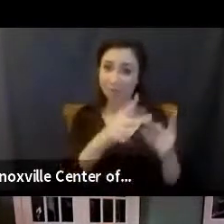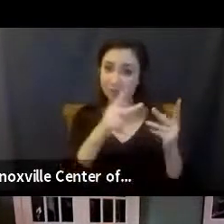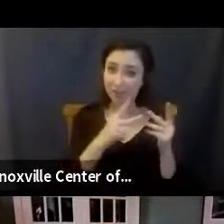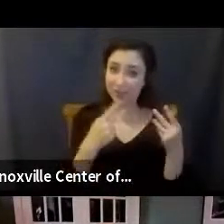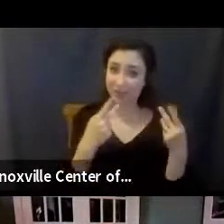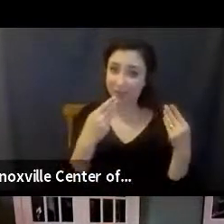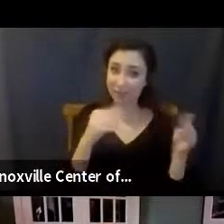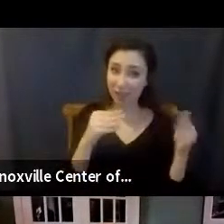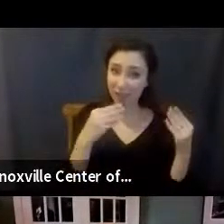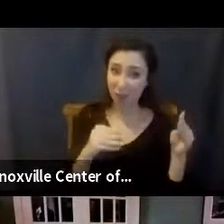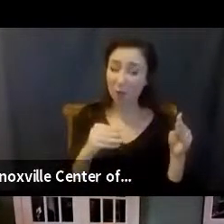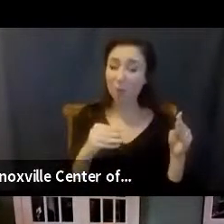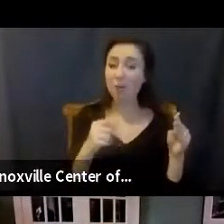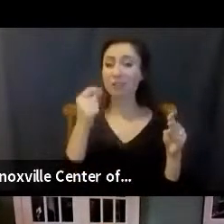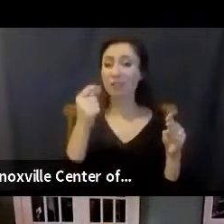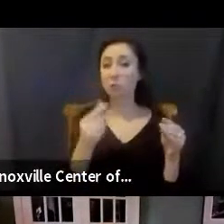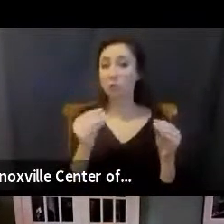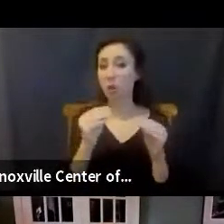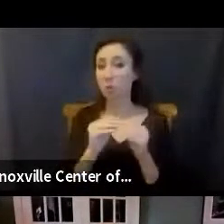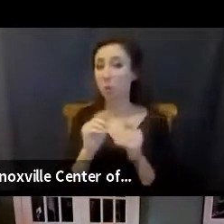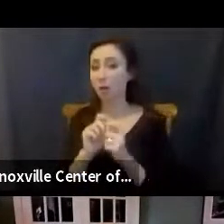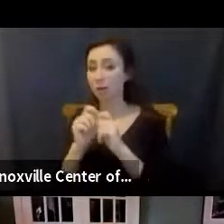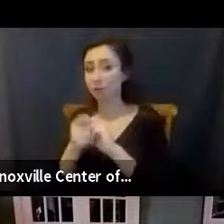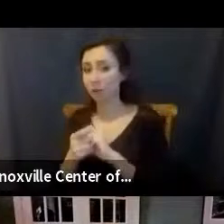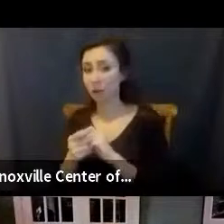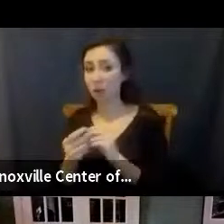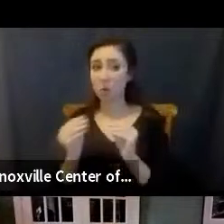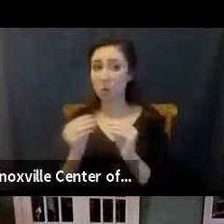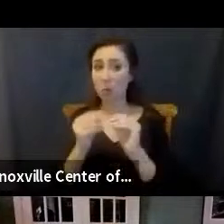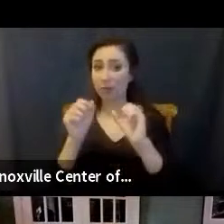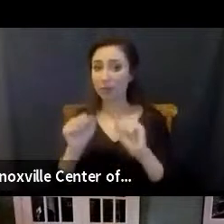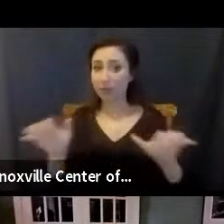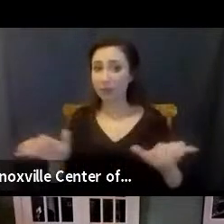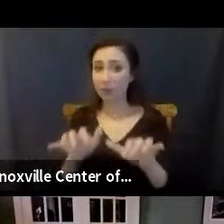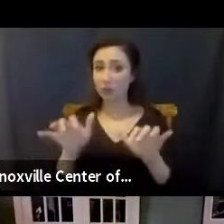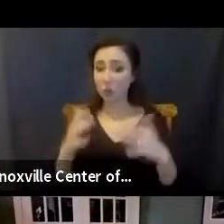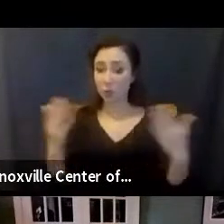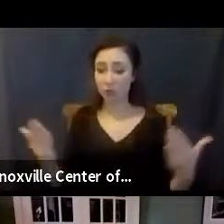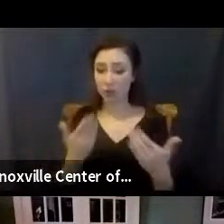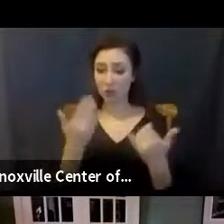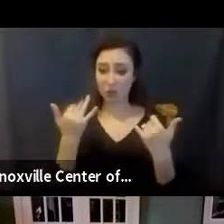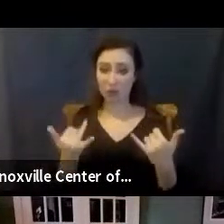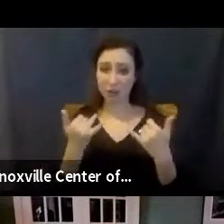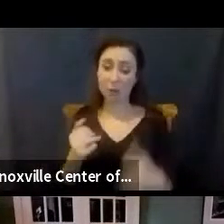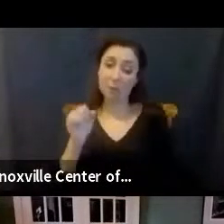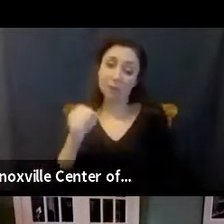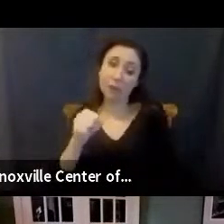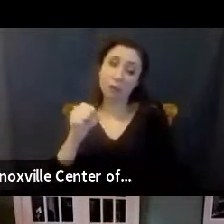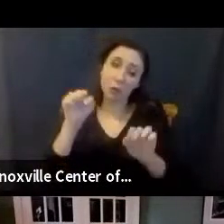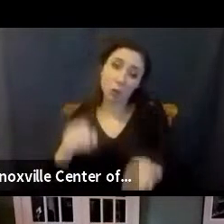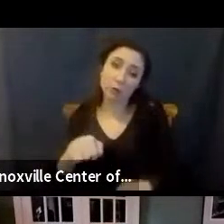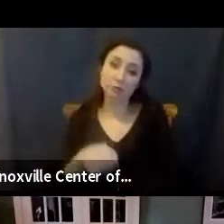That would take a little bit of revision, probably more than I can do while you're live here, but yes, it can be done.